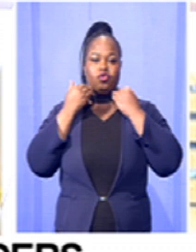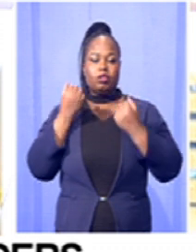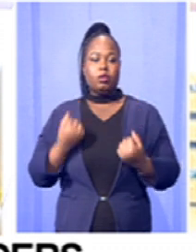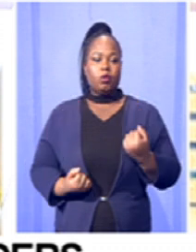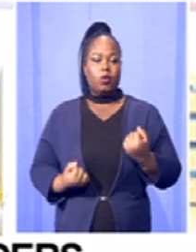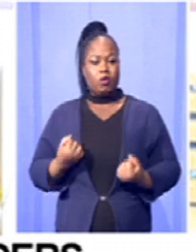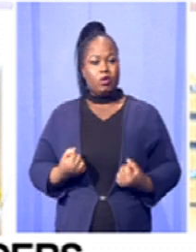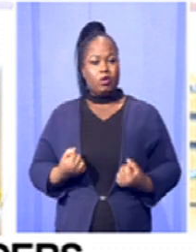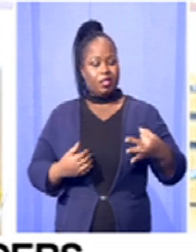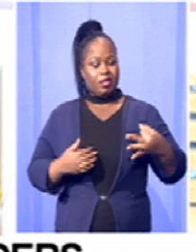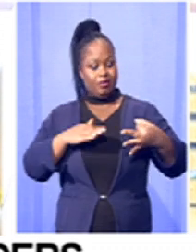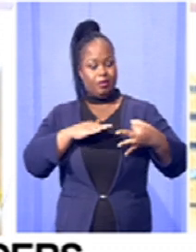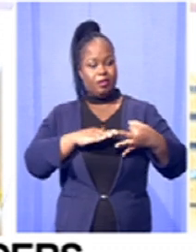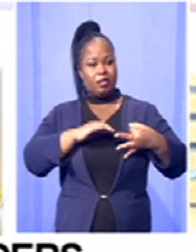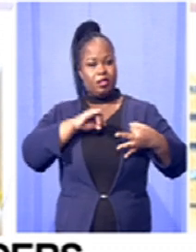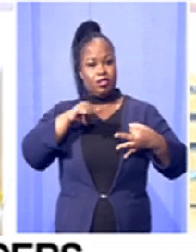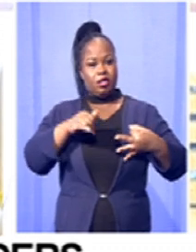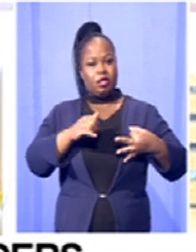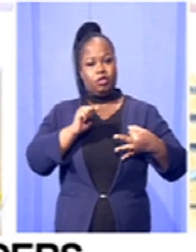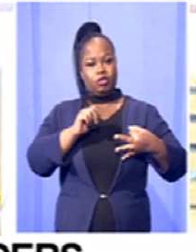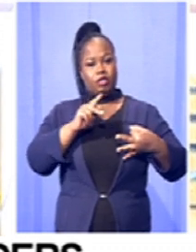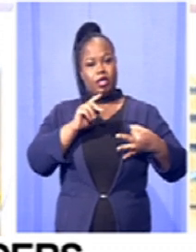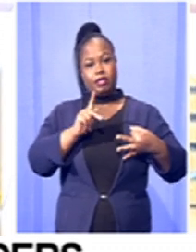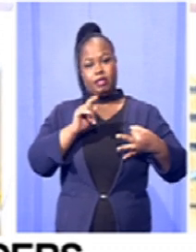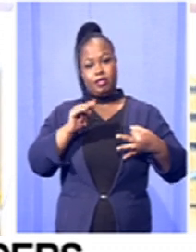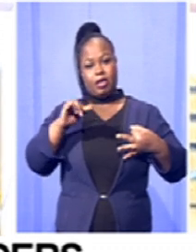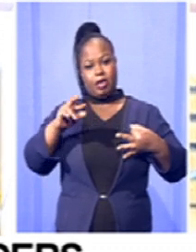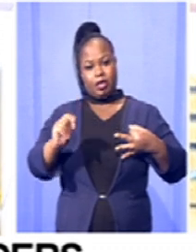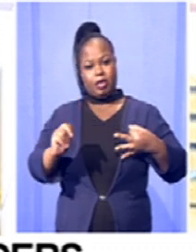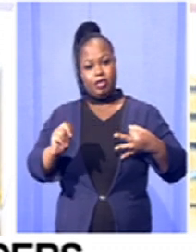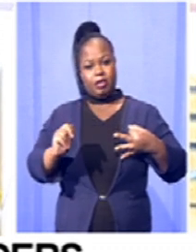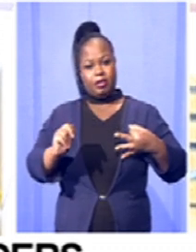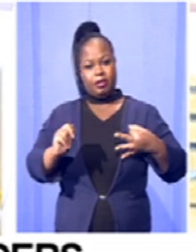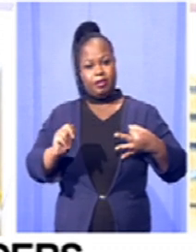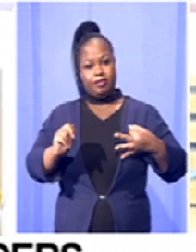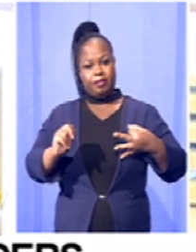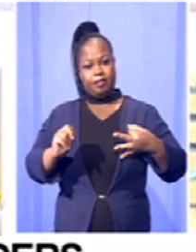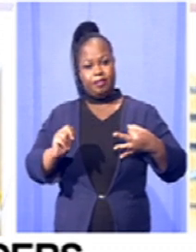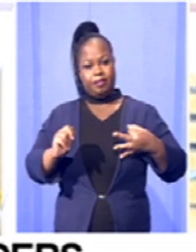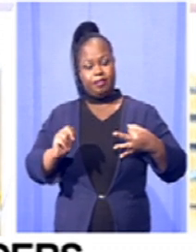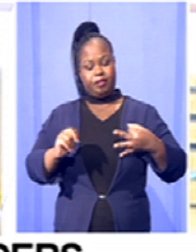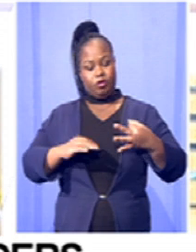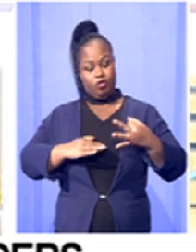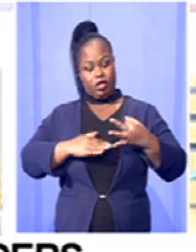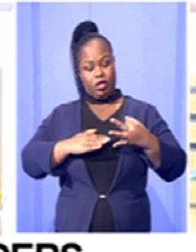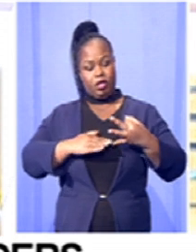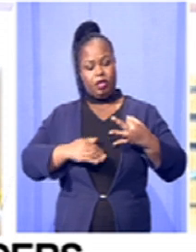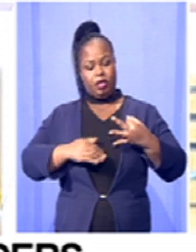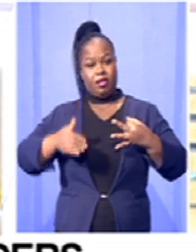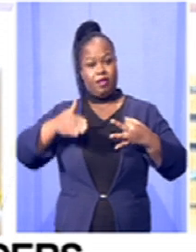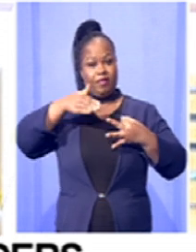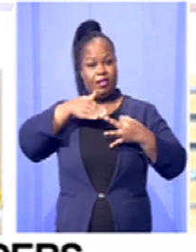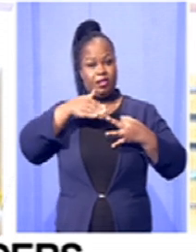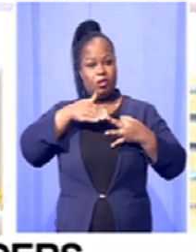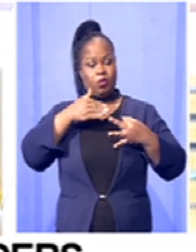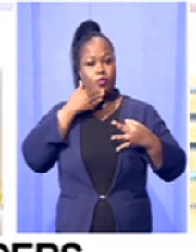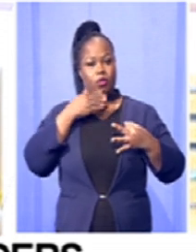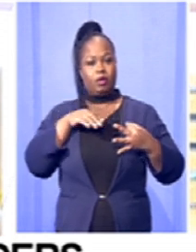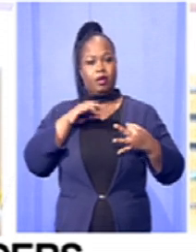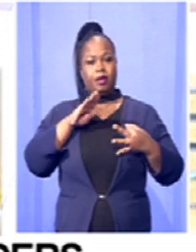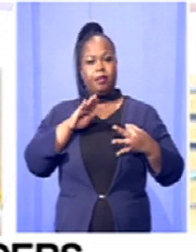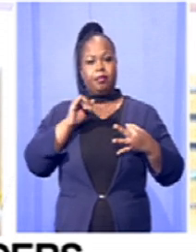are Jackson Ahmed Bazooka, the first or the third accused, and the first accused is Bibi